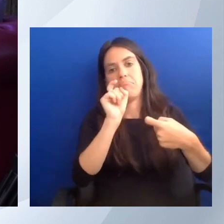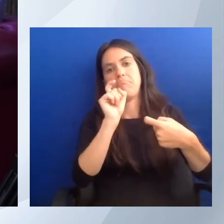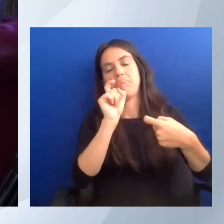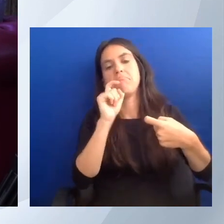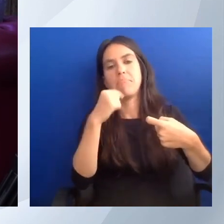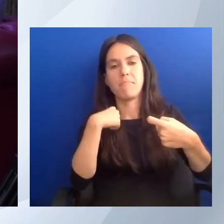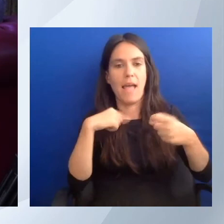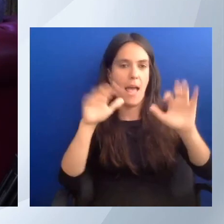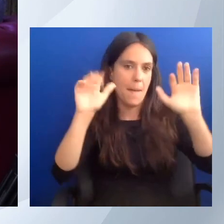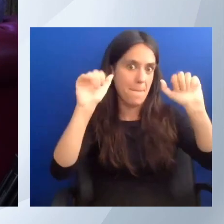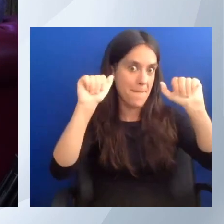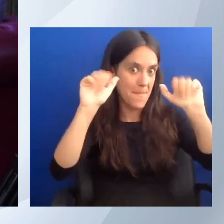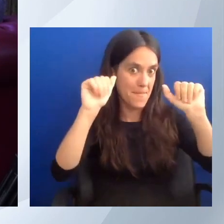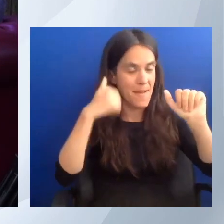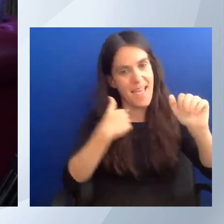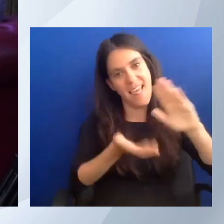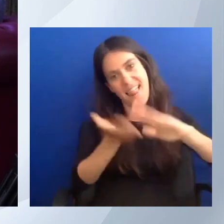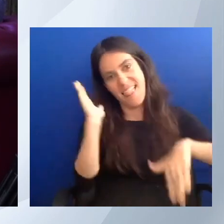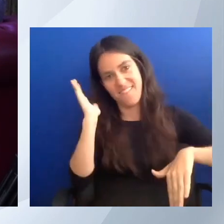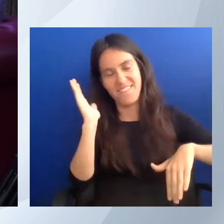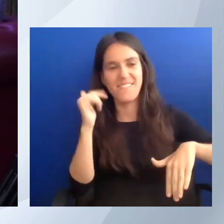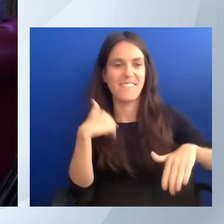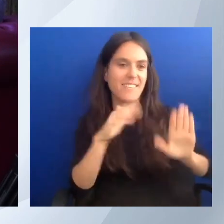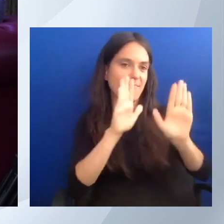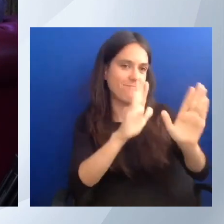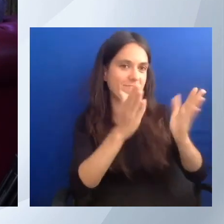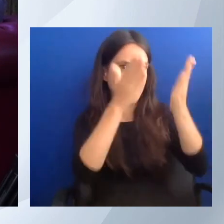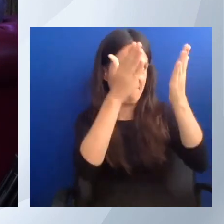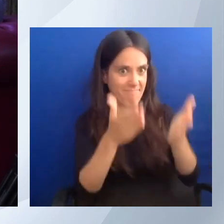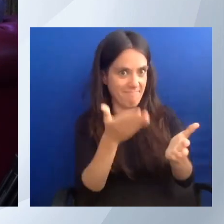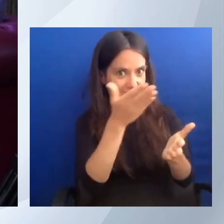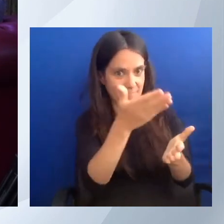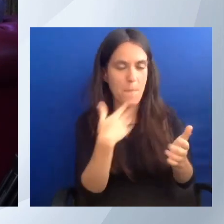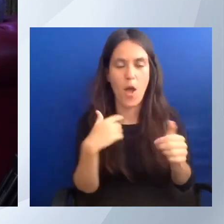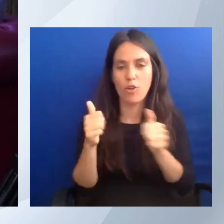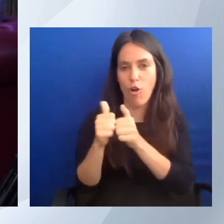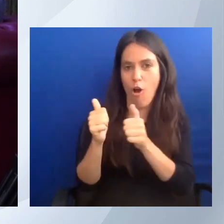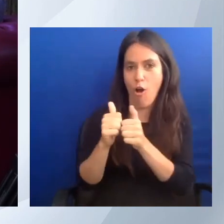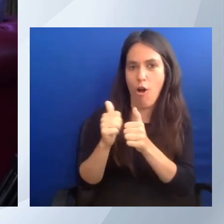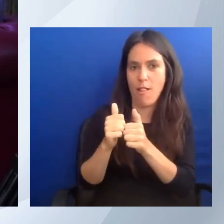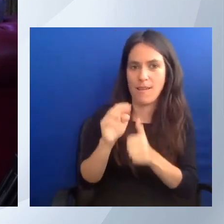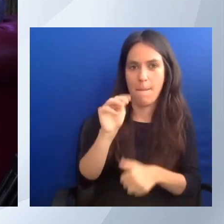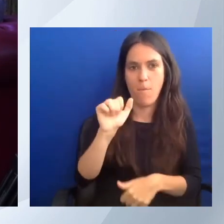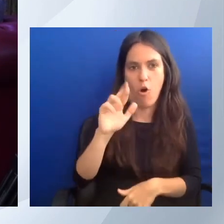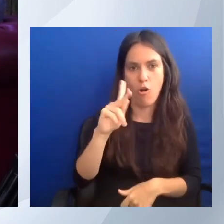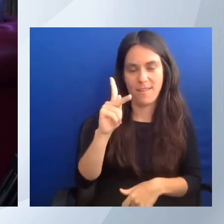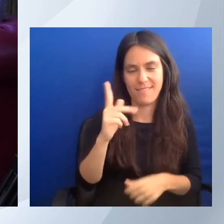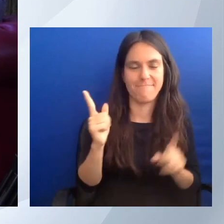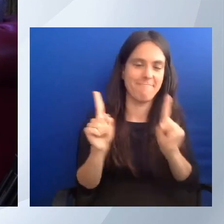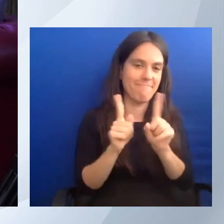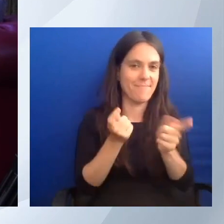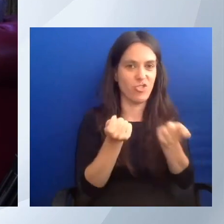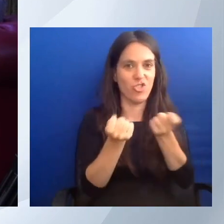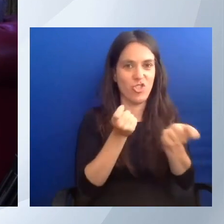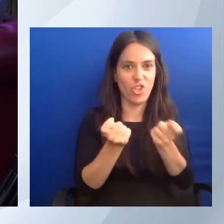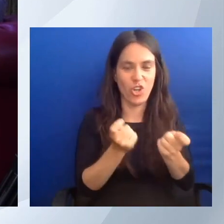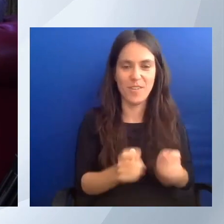you with Sjoukje and with Mark Duiker, who will join hosting the session.